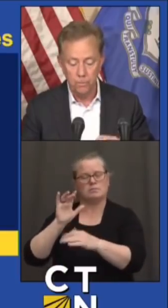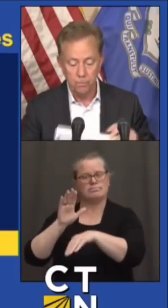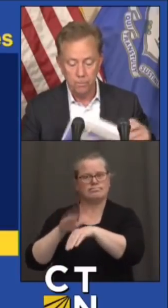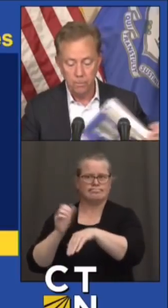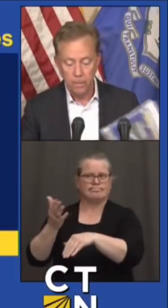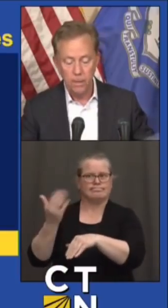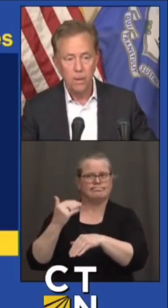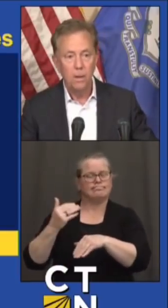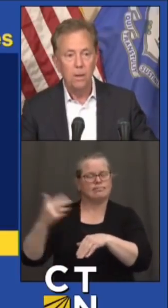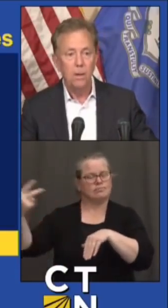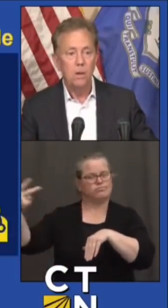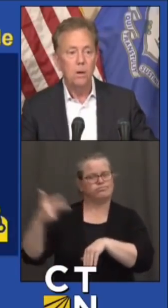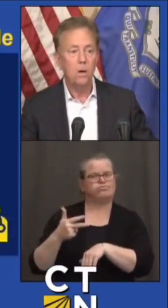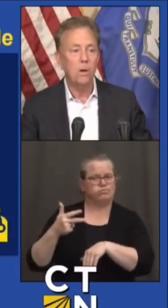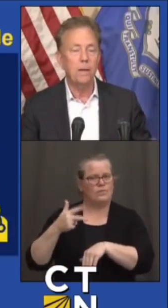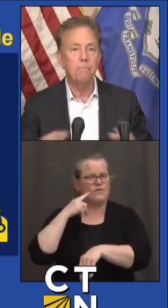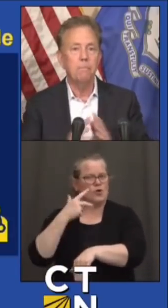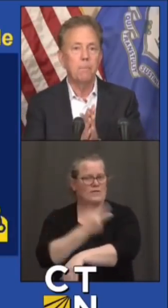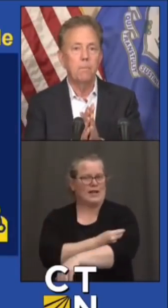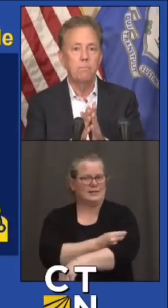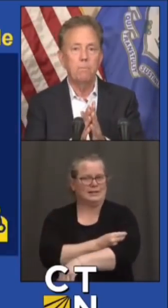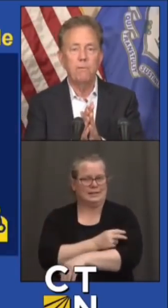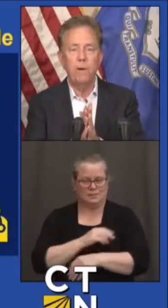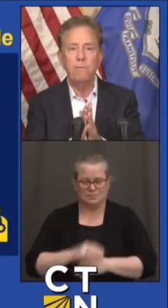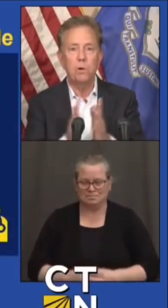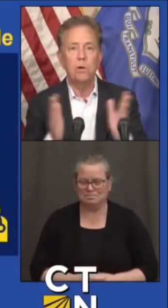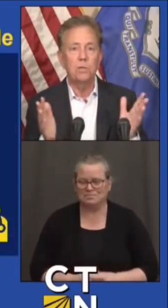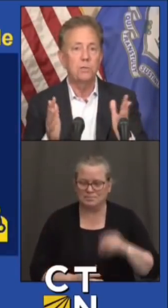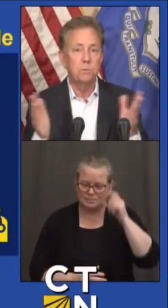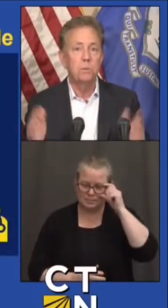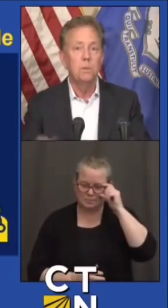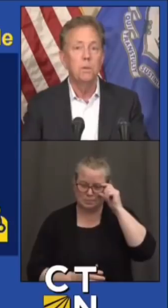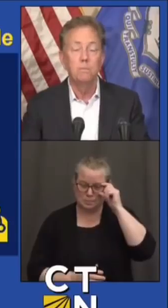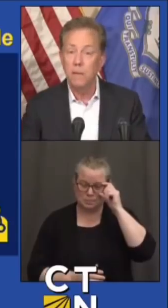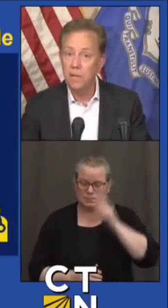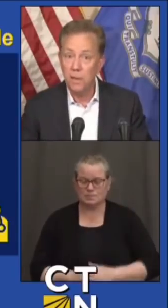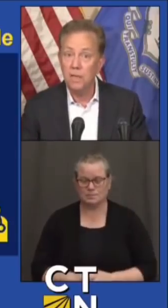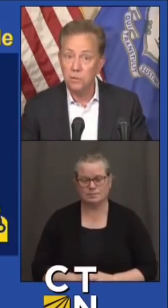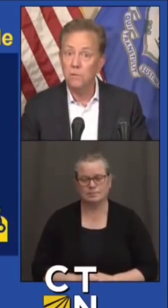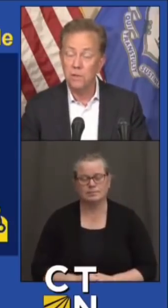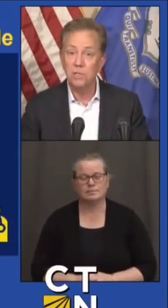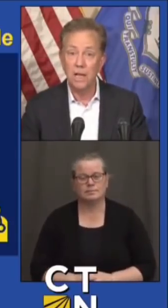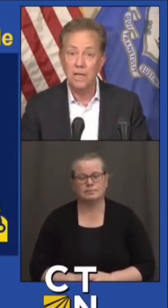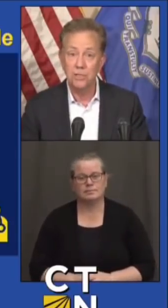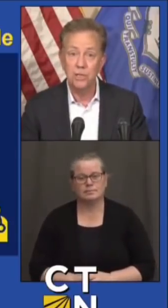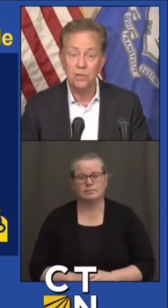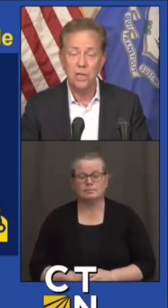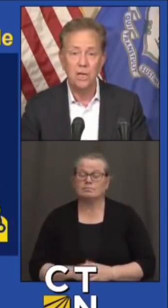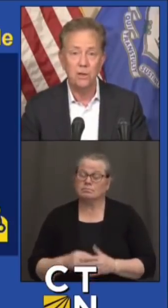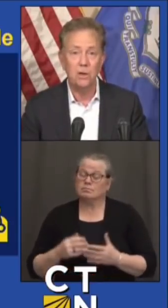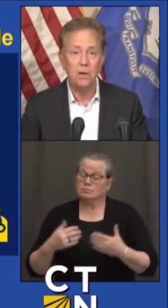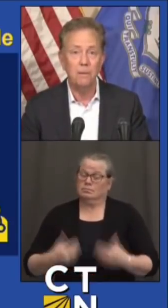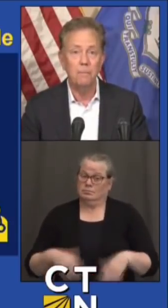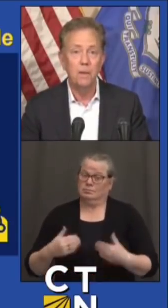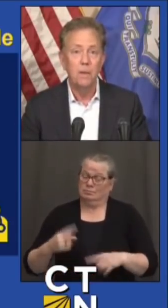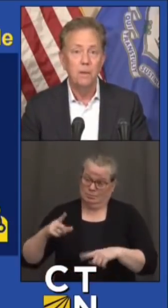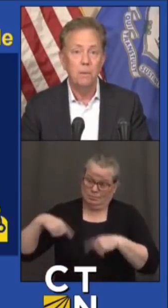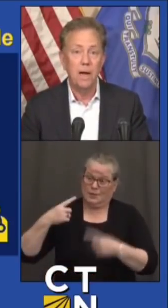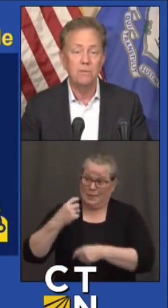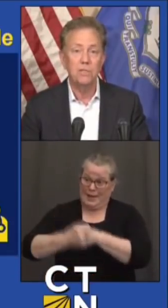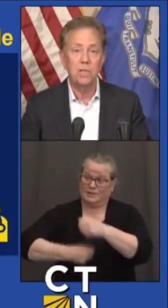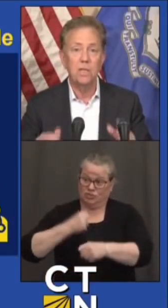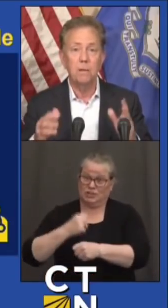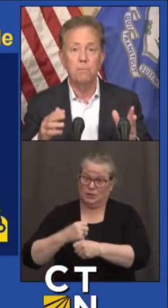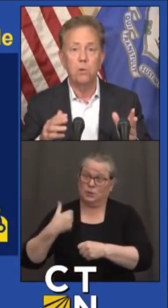you. All right. If we've learned many things over this last year together,